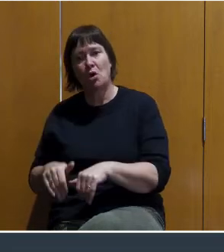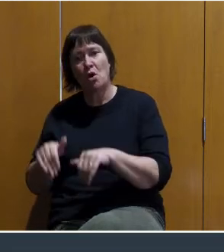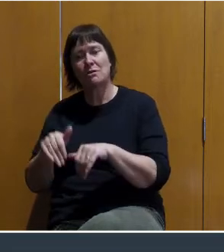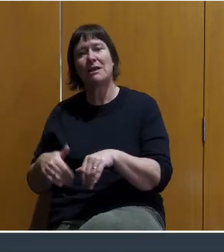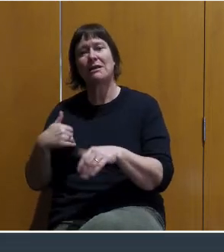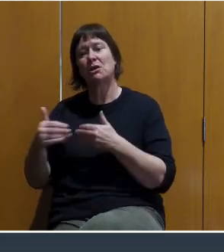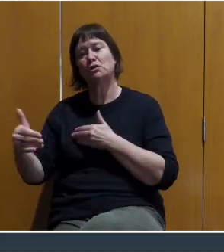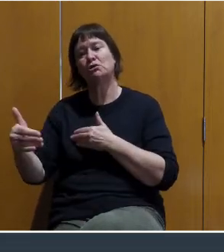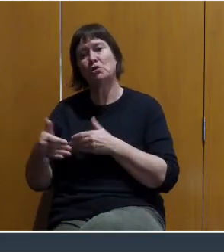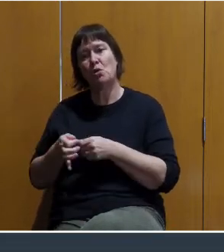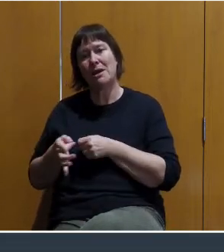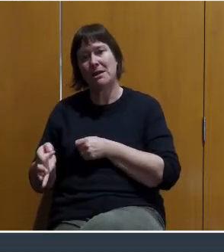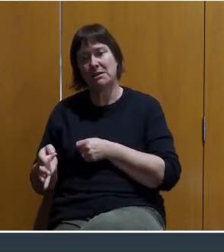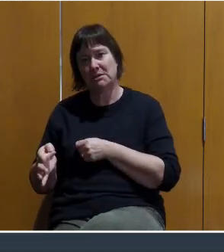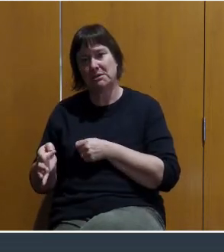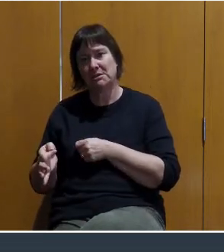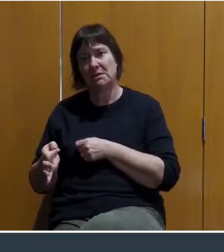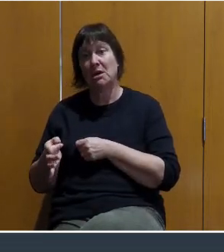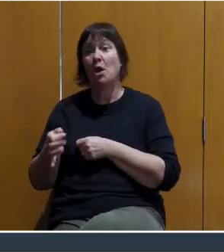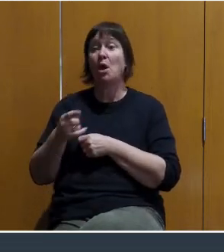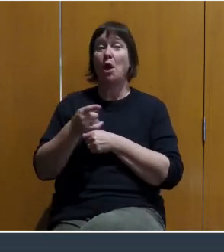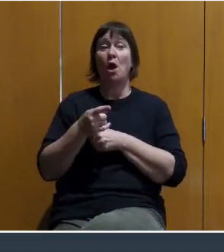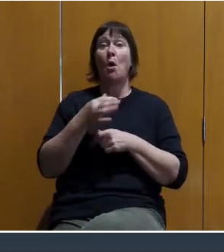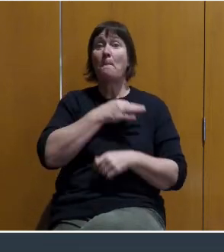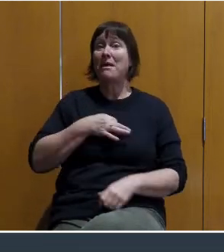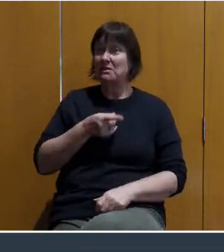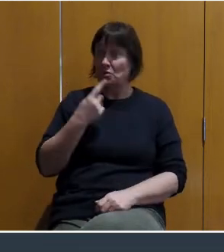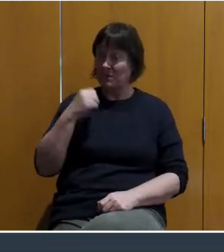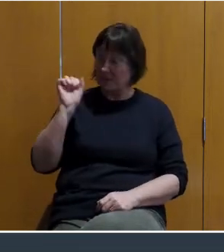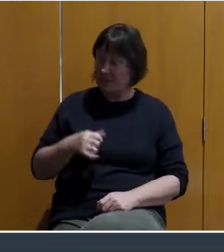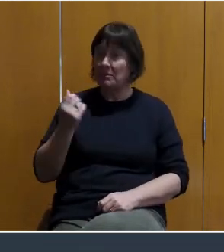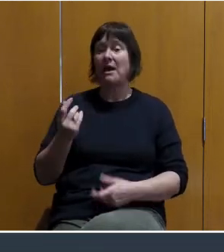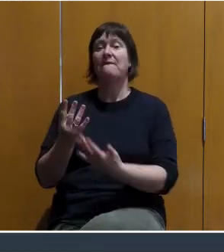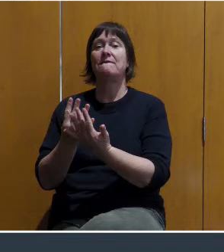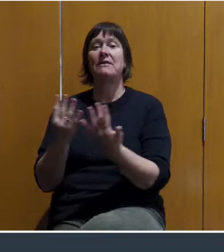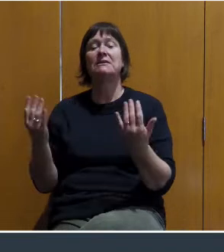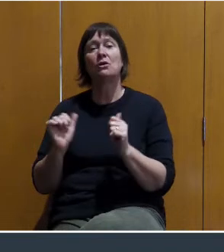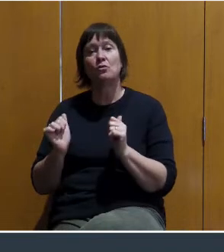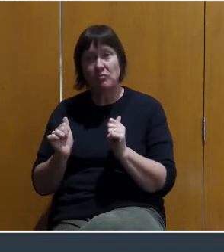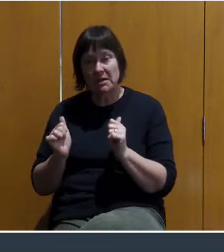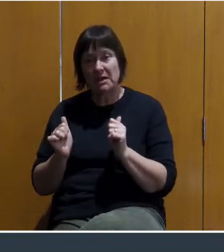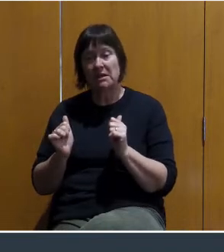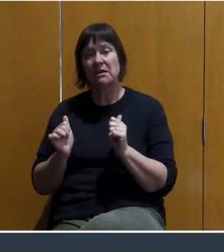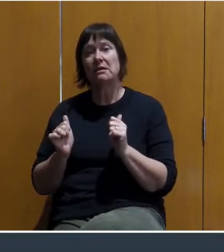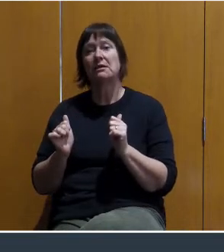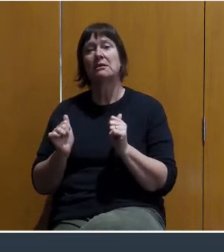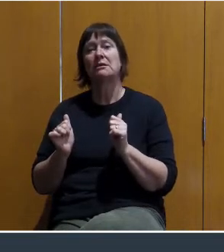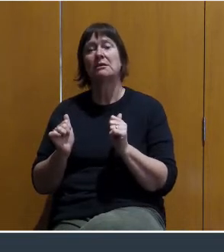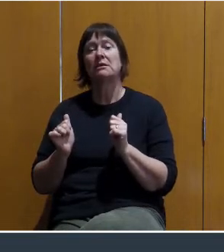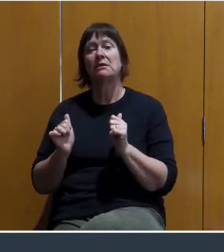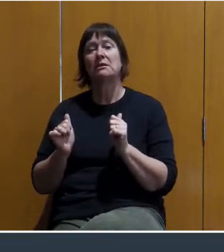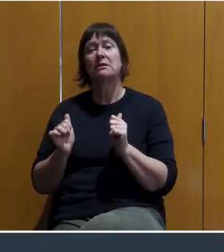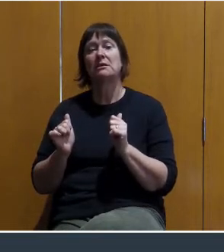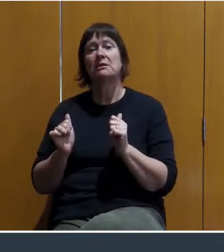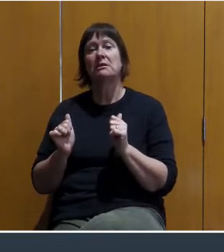the Mayor's taken the opportunity to remind me that there is fencing up there, and I've noted in other areas where they've placed fenced areas that the dotterel doesn't